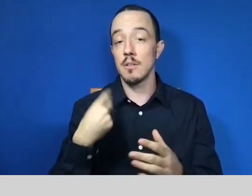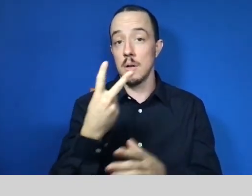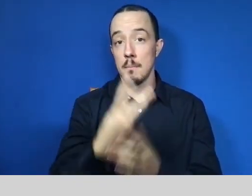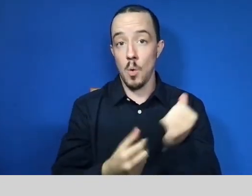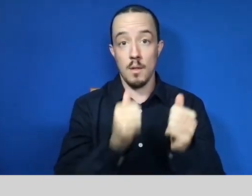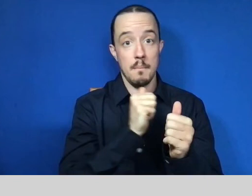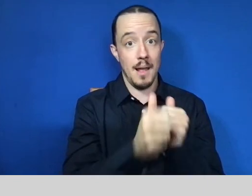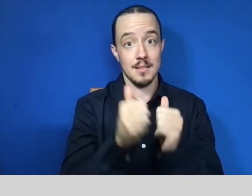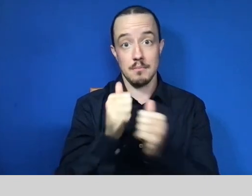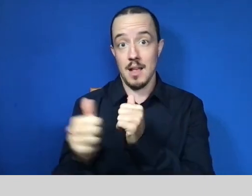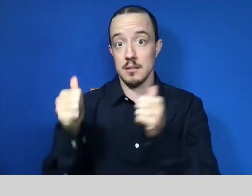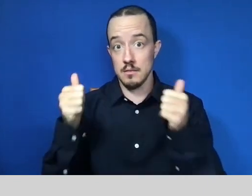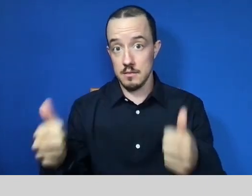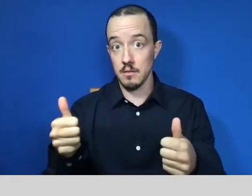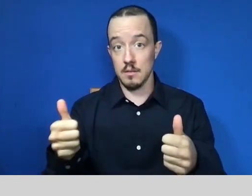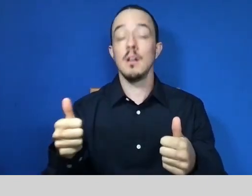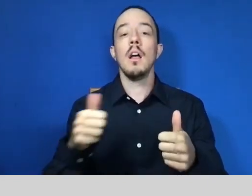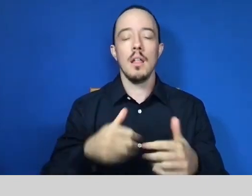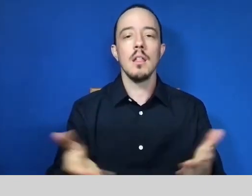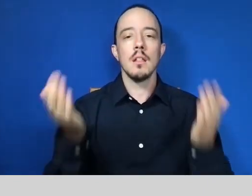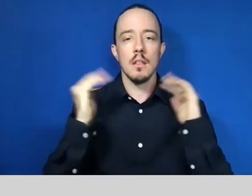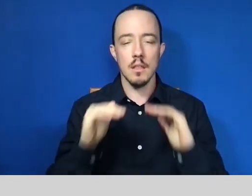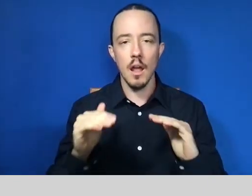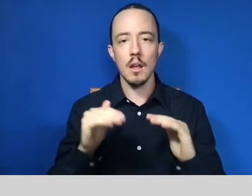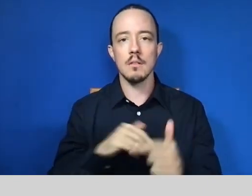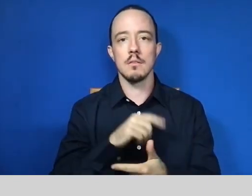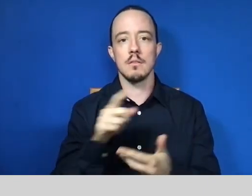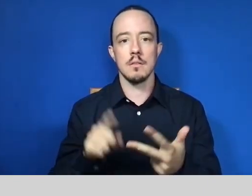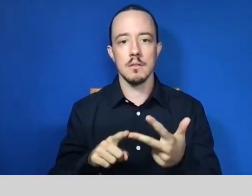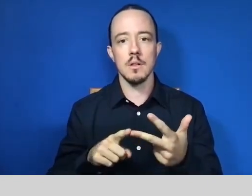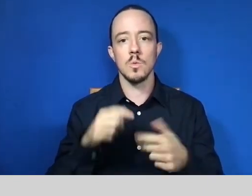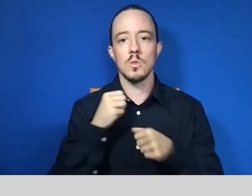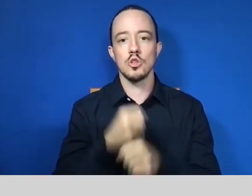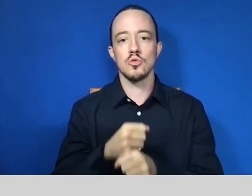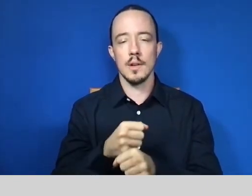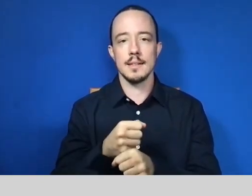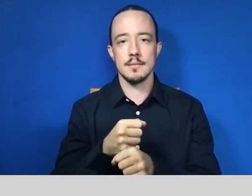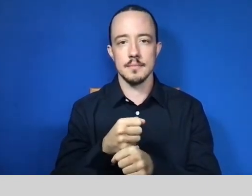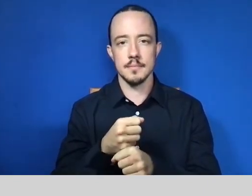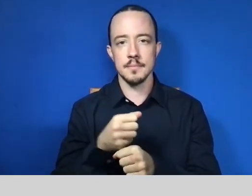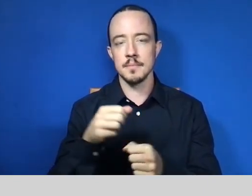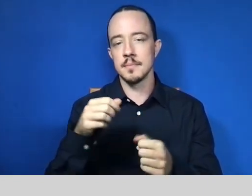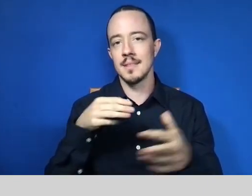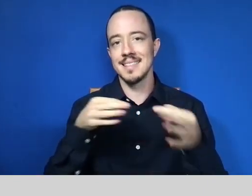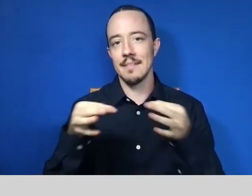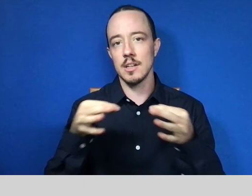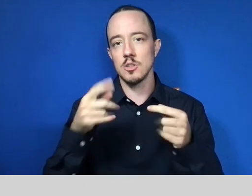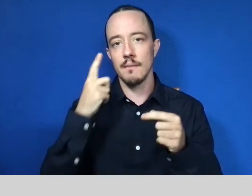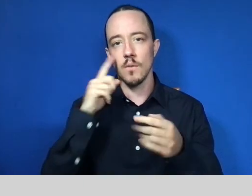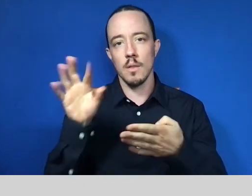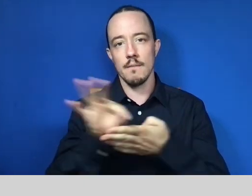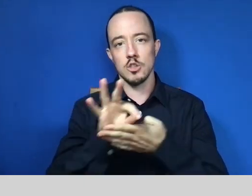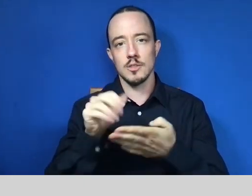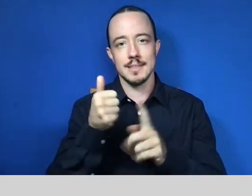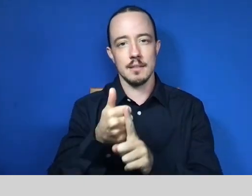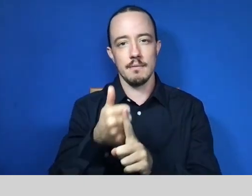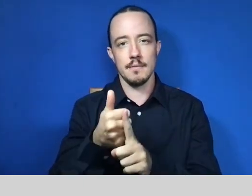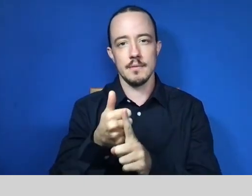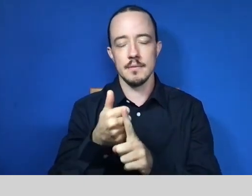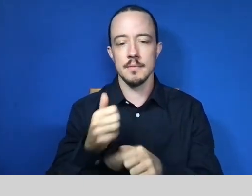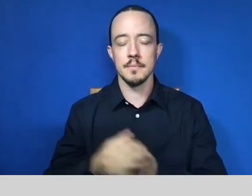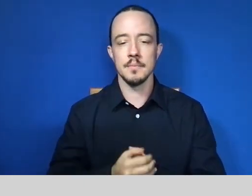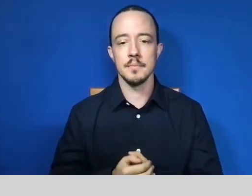conditions pass, we then create the definition for the function.